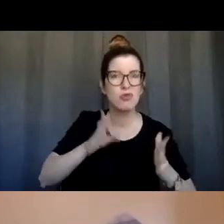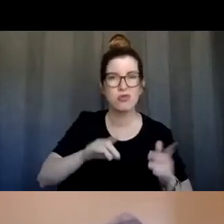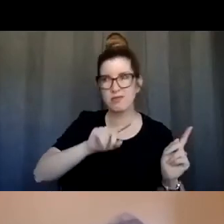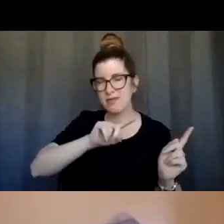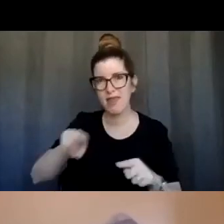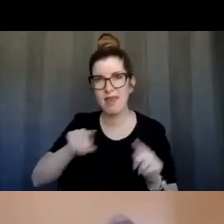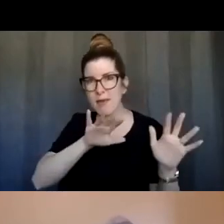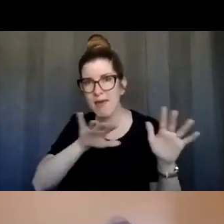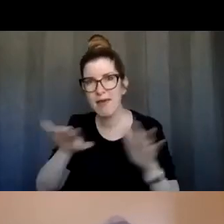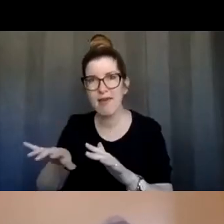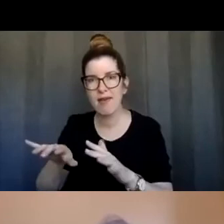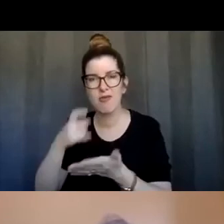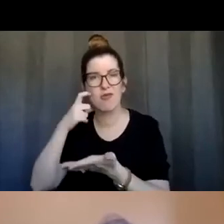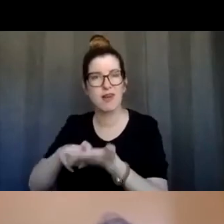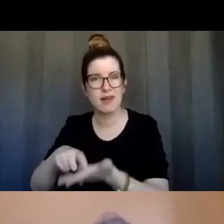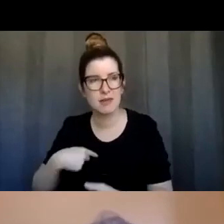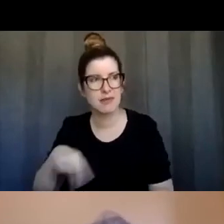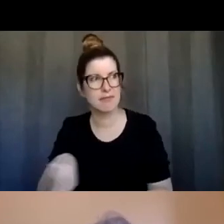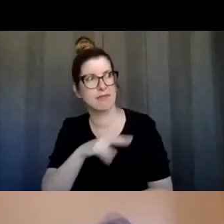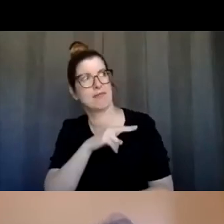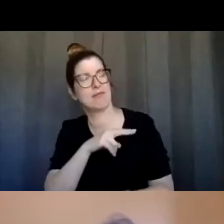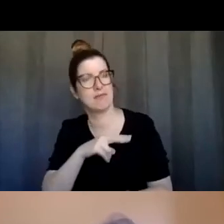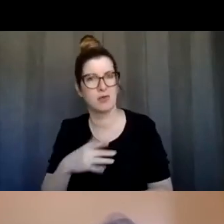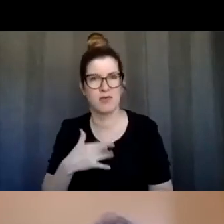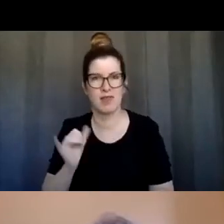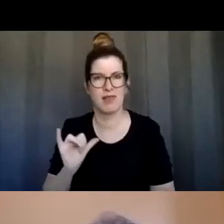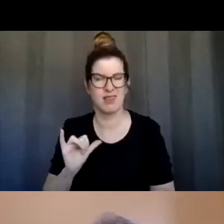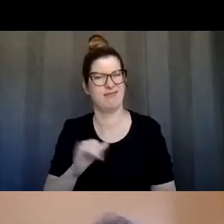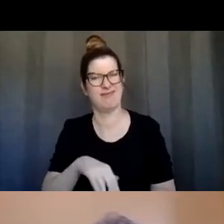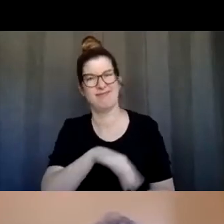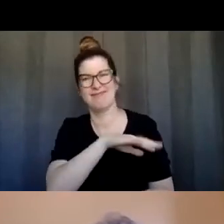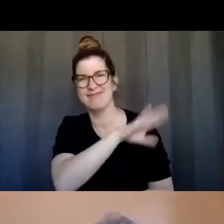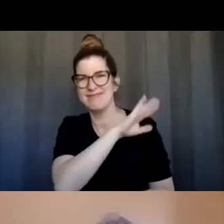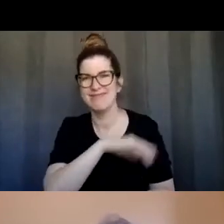And so my uncle felt like, well, we need to get out of here.